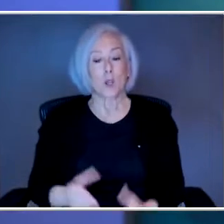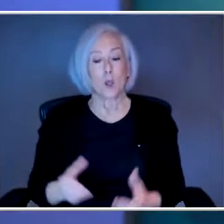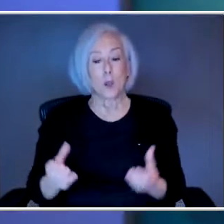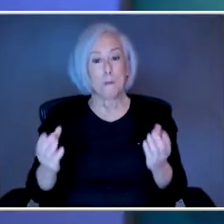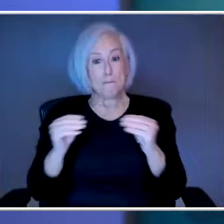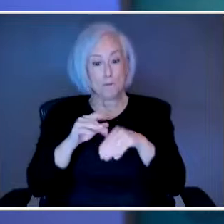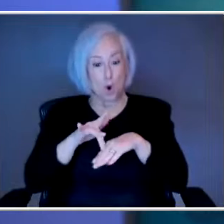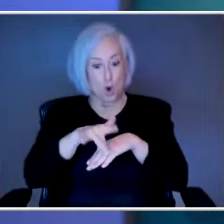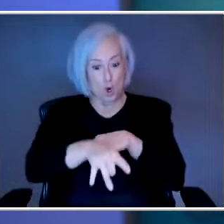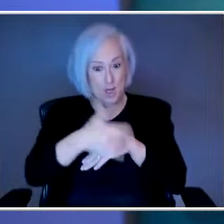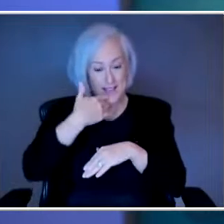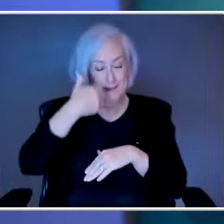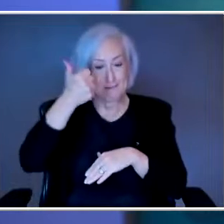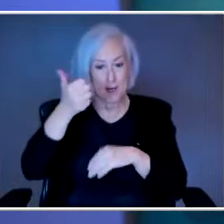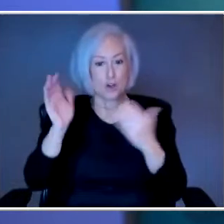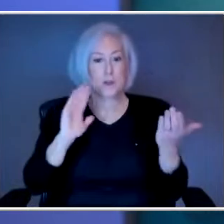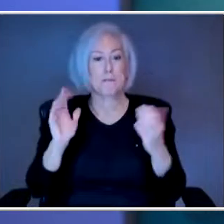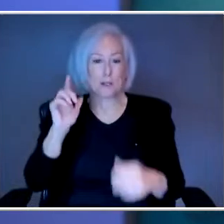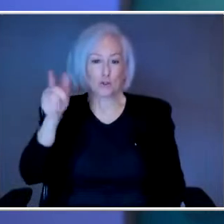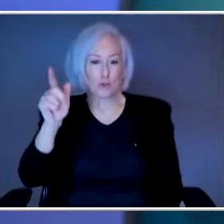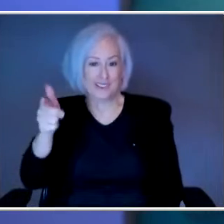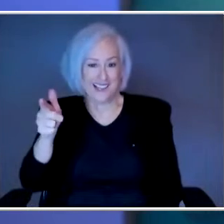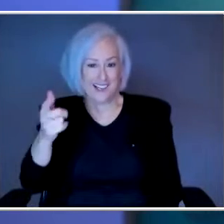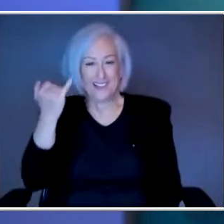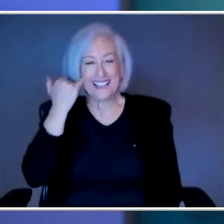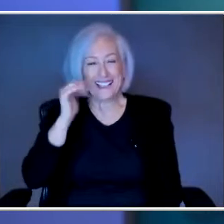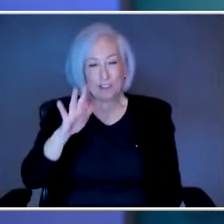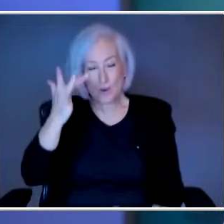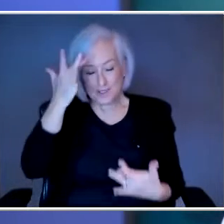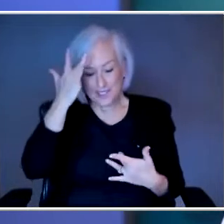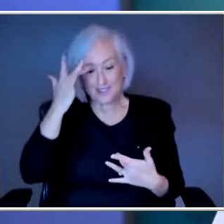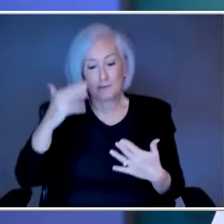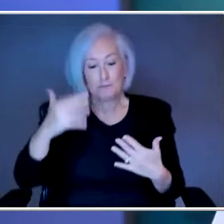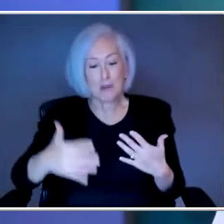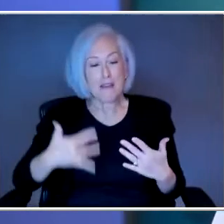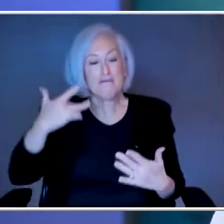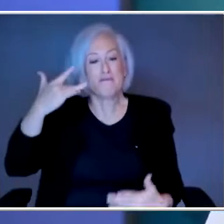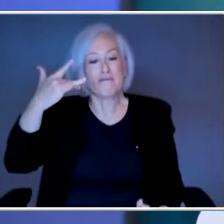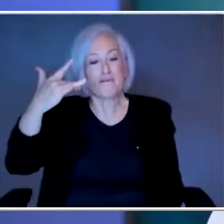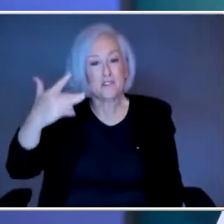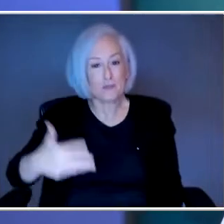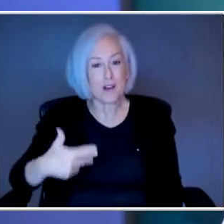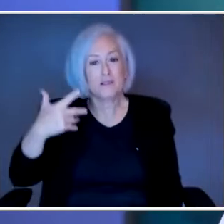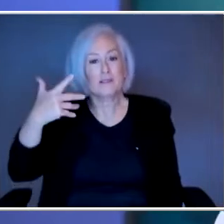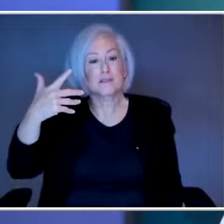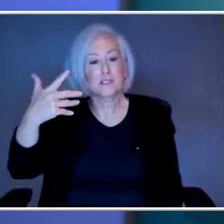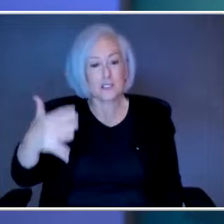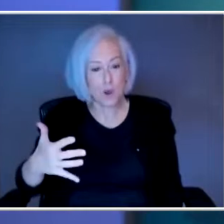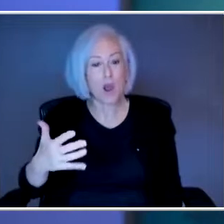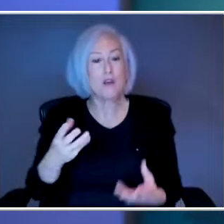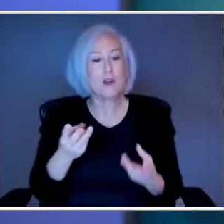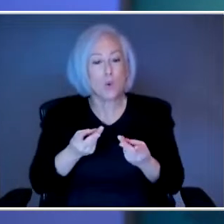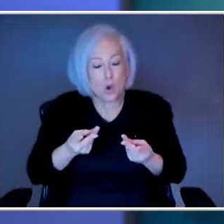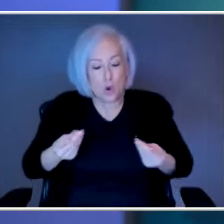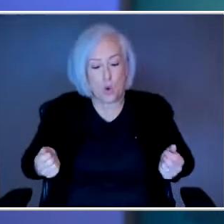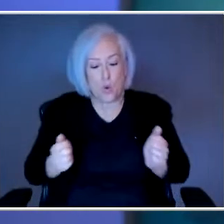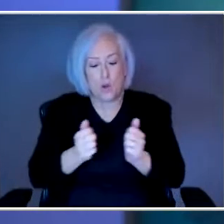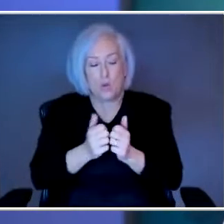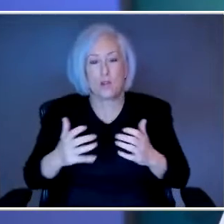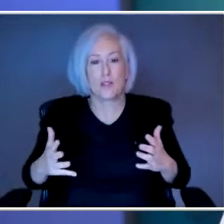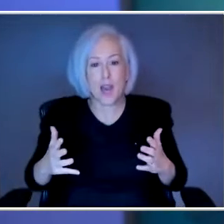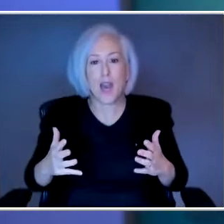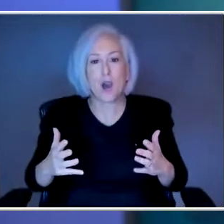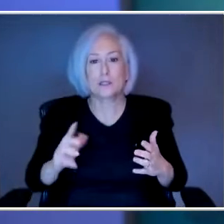is important. If symptoms truly are episodic and they go away completely with more conservative measures like splinting, then it's